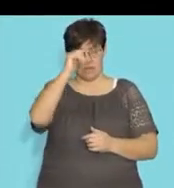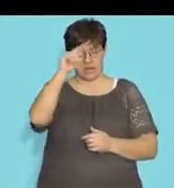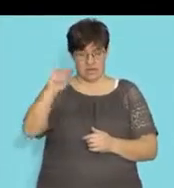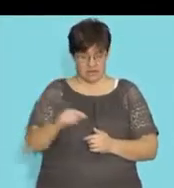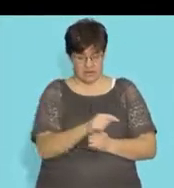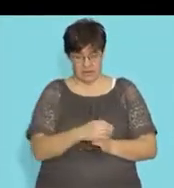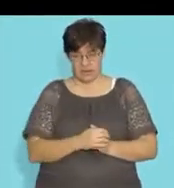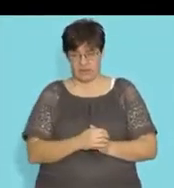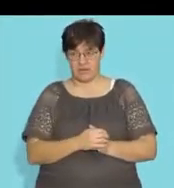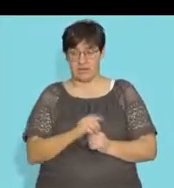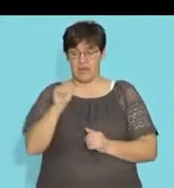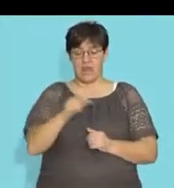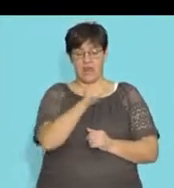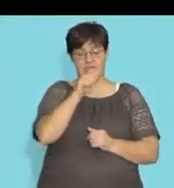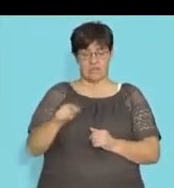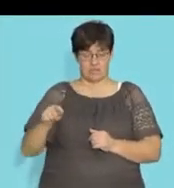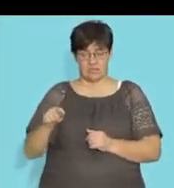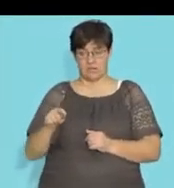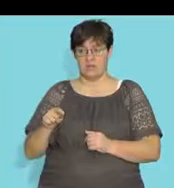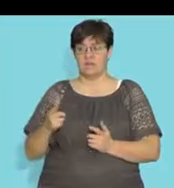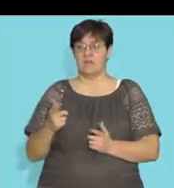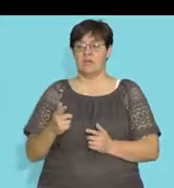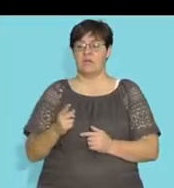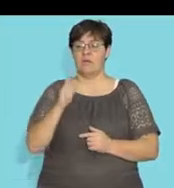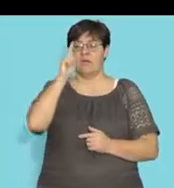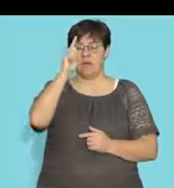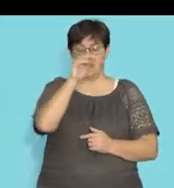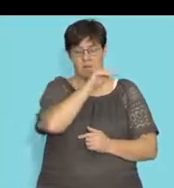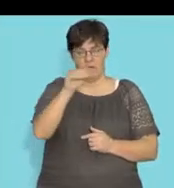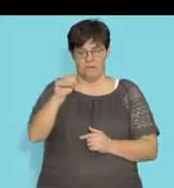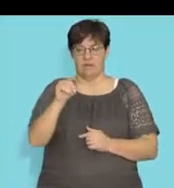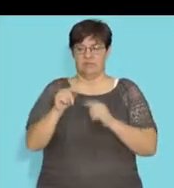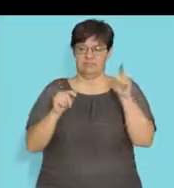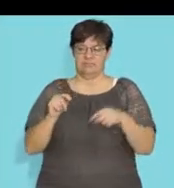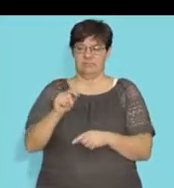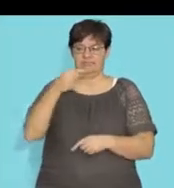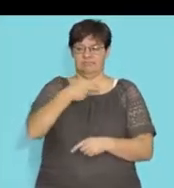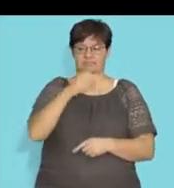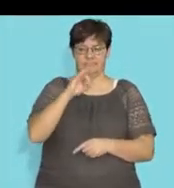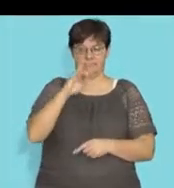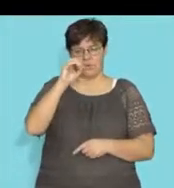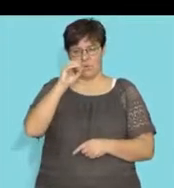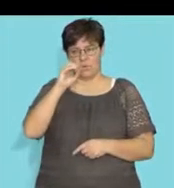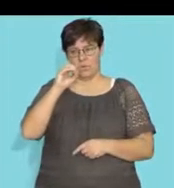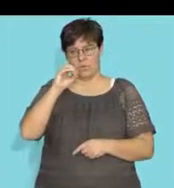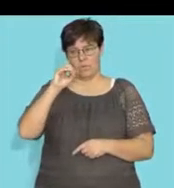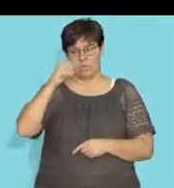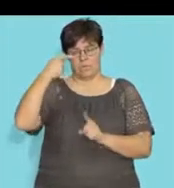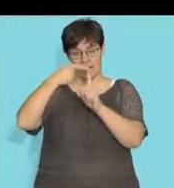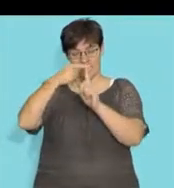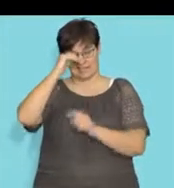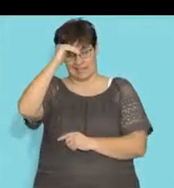hydroxide ion concentration is inversely proportional to the hydronium ion